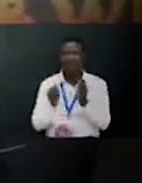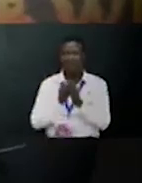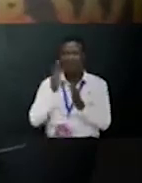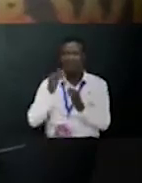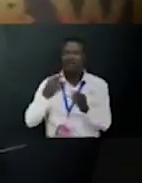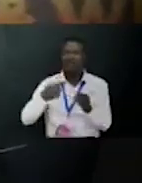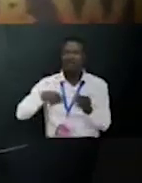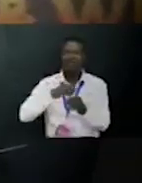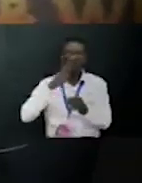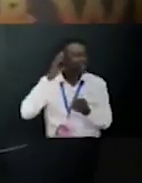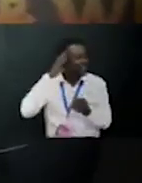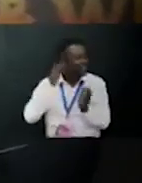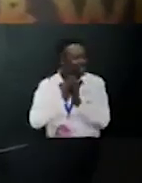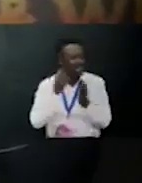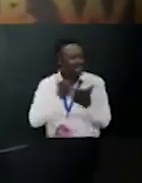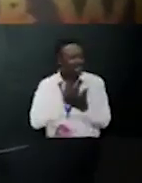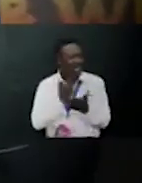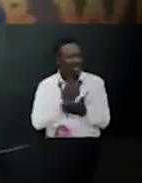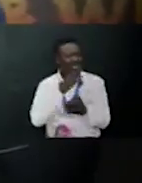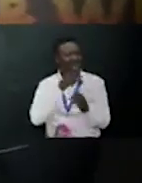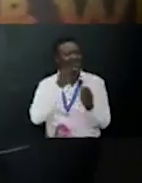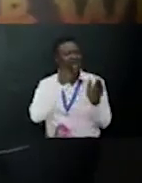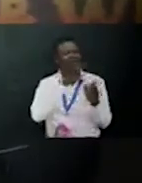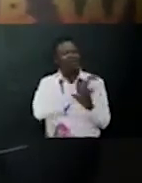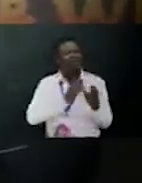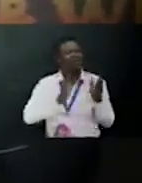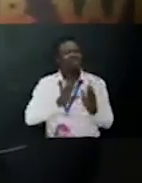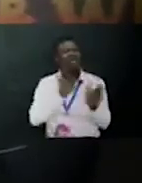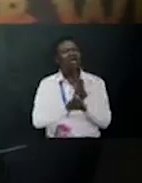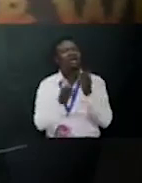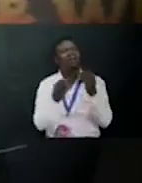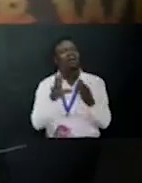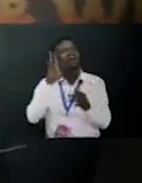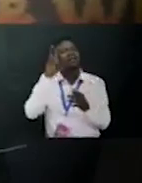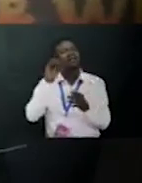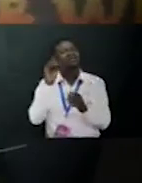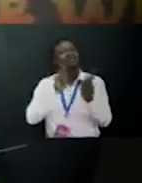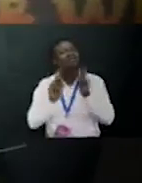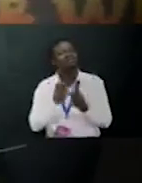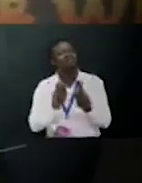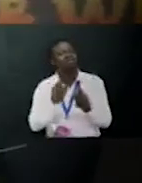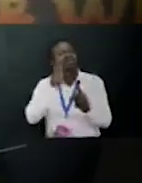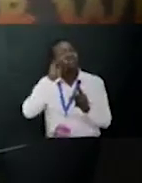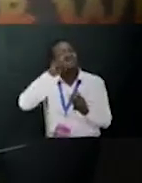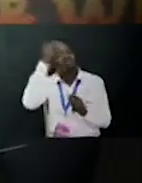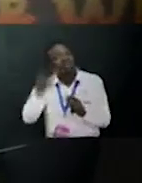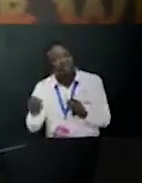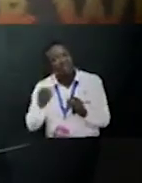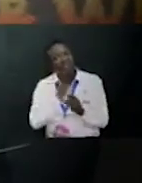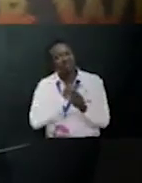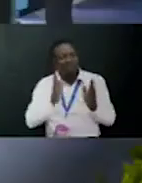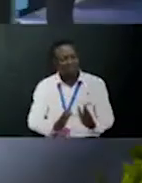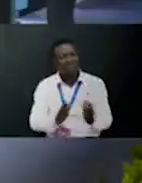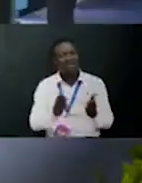being Christians, yet we are not seeing any change. But today we have the opportunity. Yes. God wants to fill us.